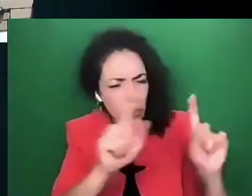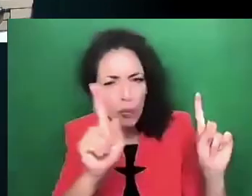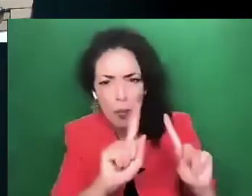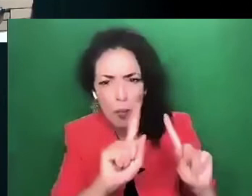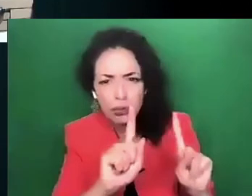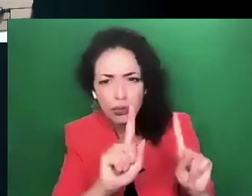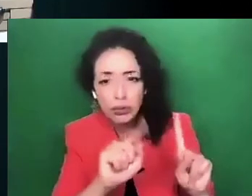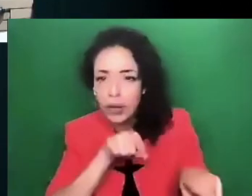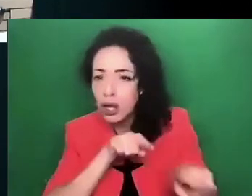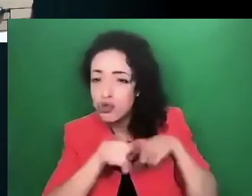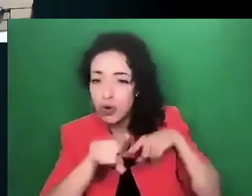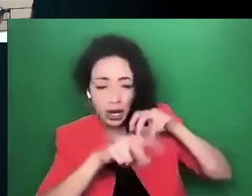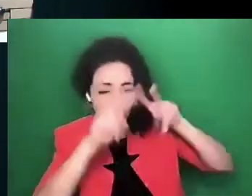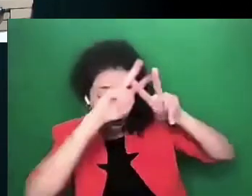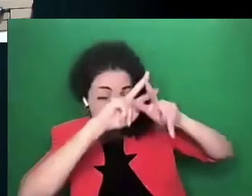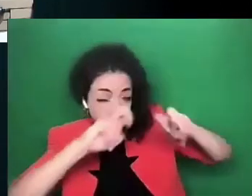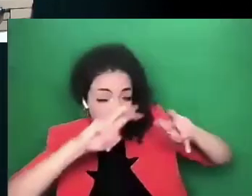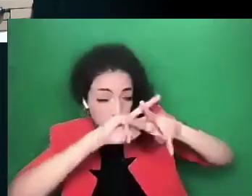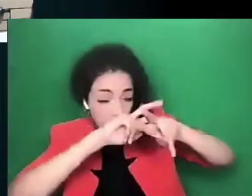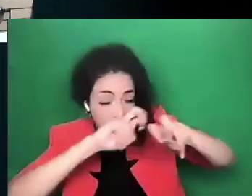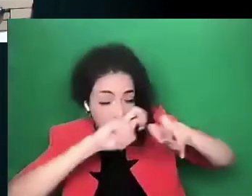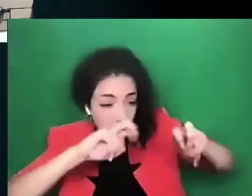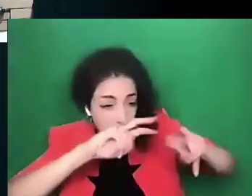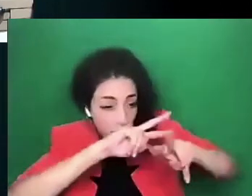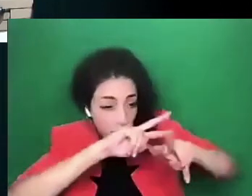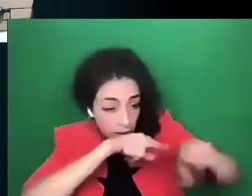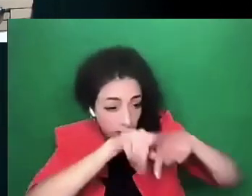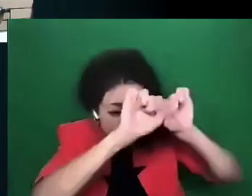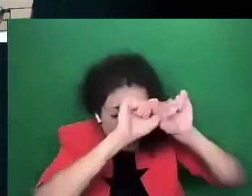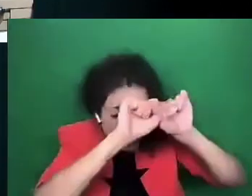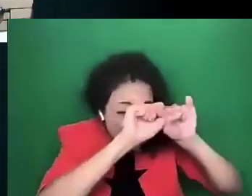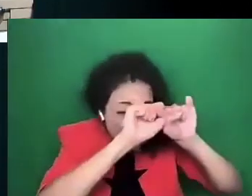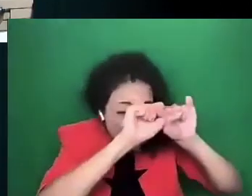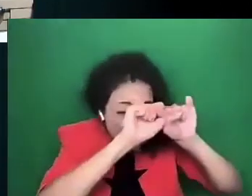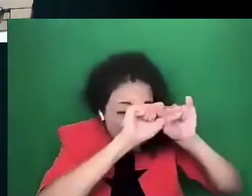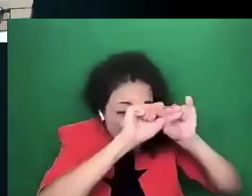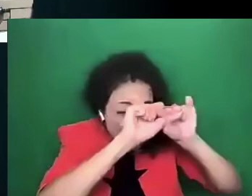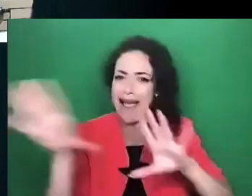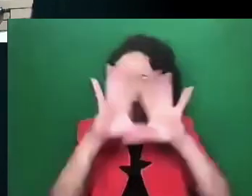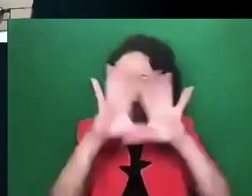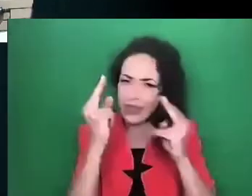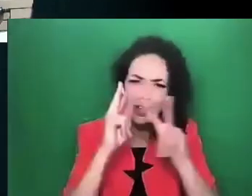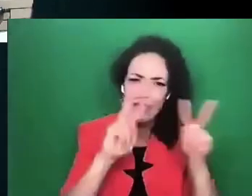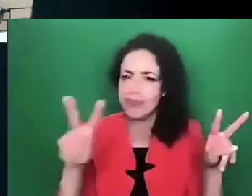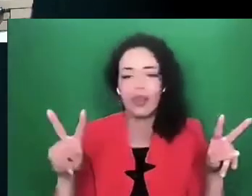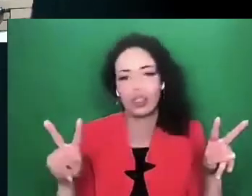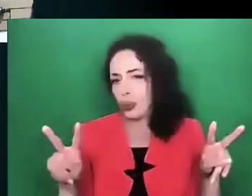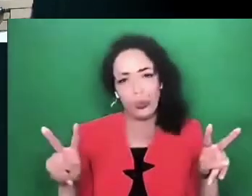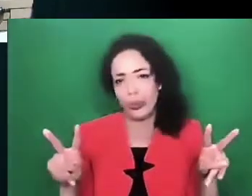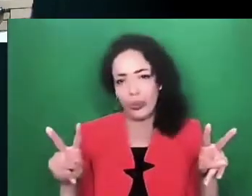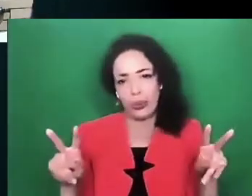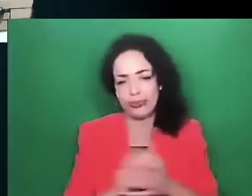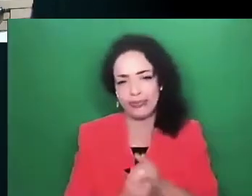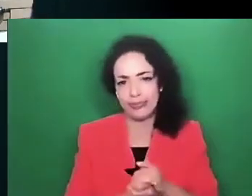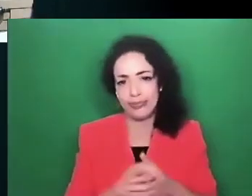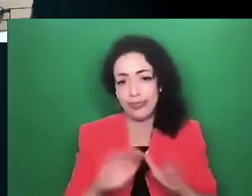not everything is visible to all of us, I think, out of all our narratives that we have been listening today, you know. Not everything is